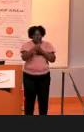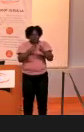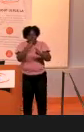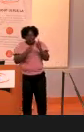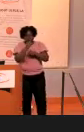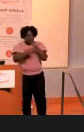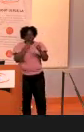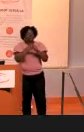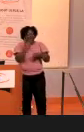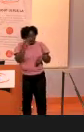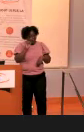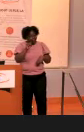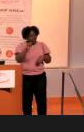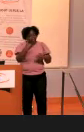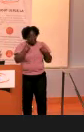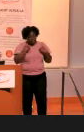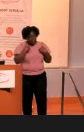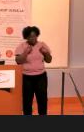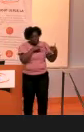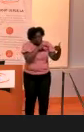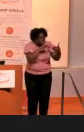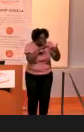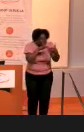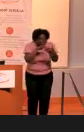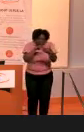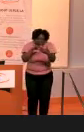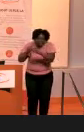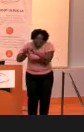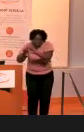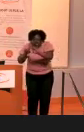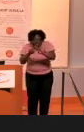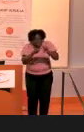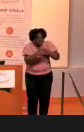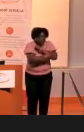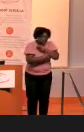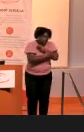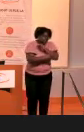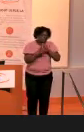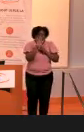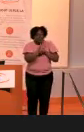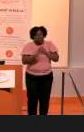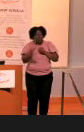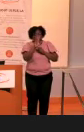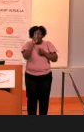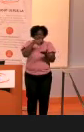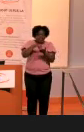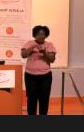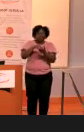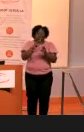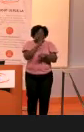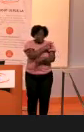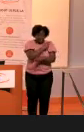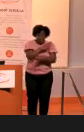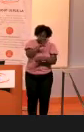And it was a study from multiple different countries and about 2,000 patients.